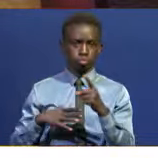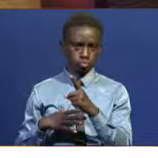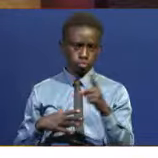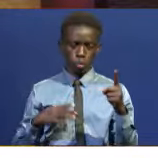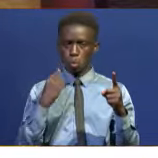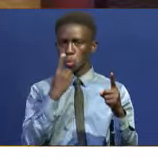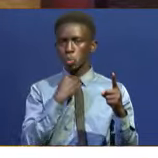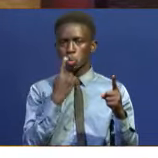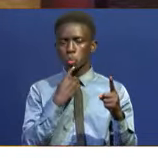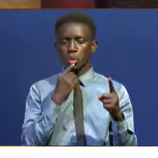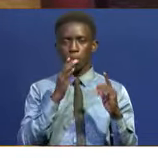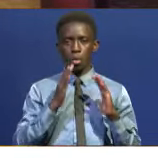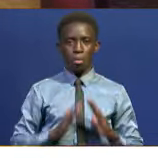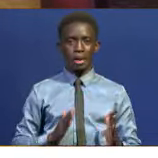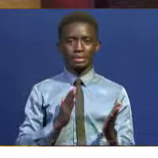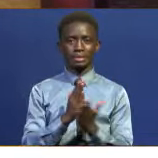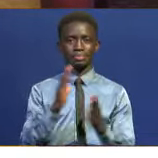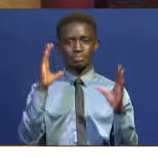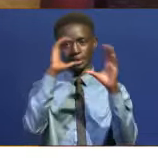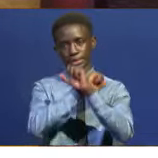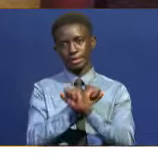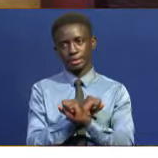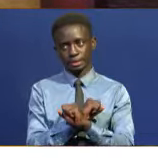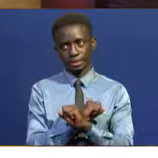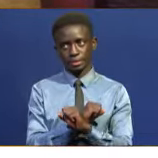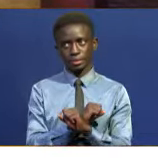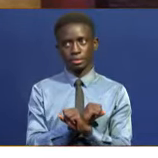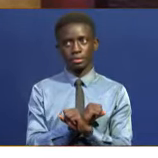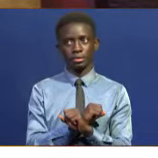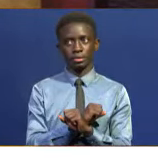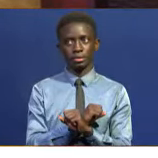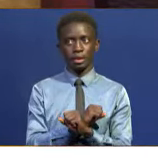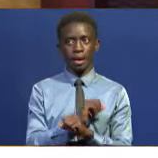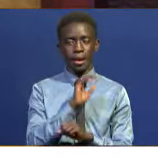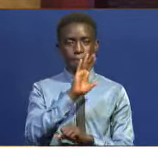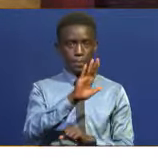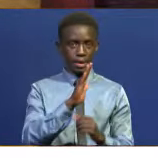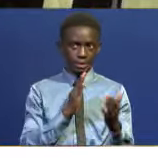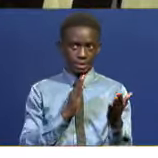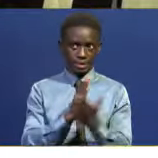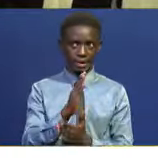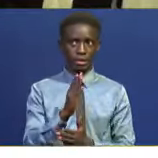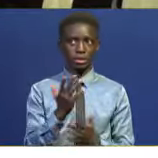of their human rights, of their land, of their right to self-determination.